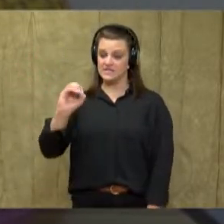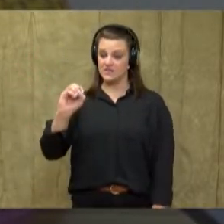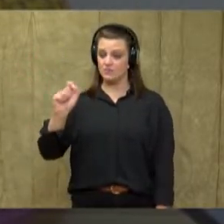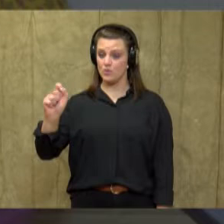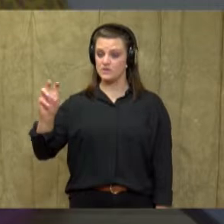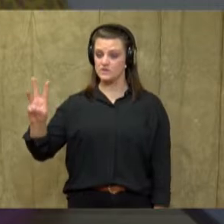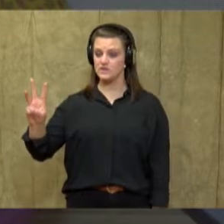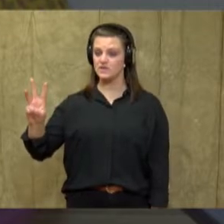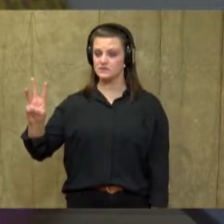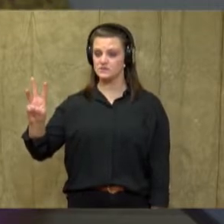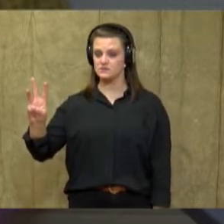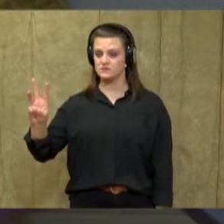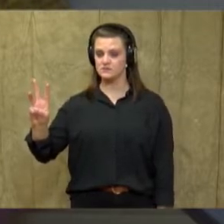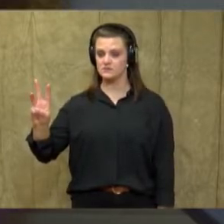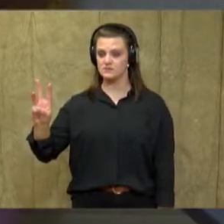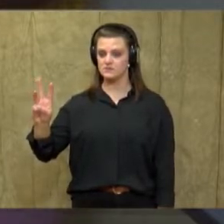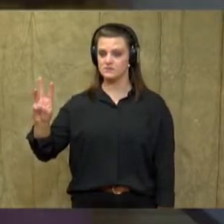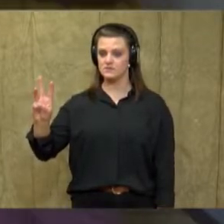0.6?